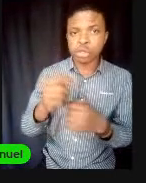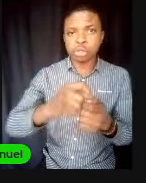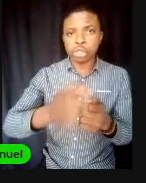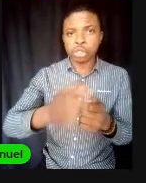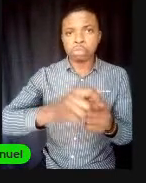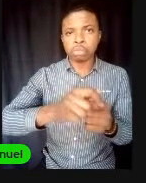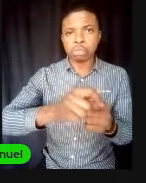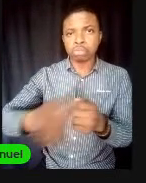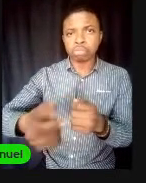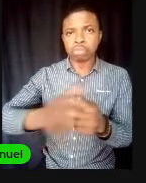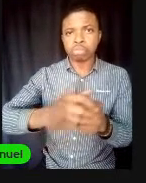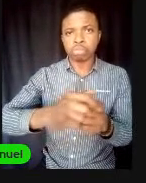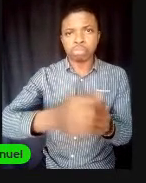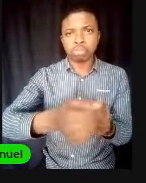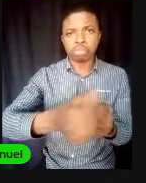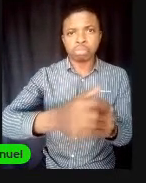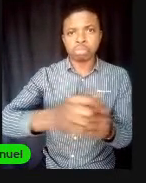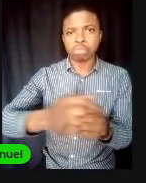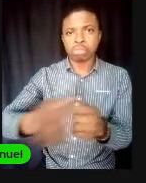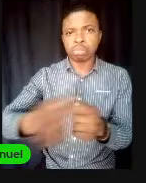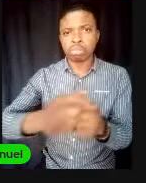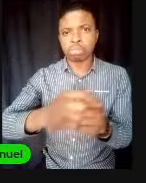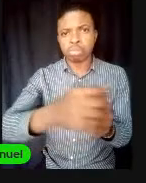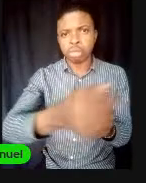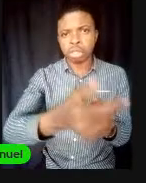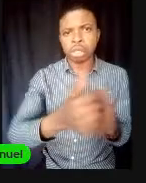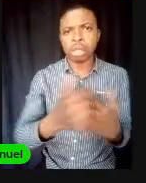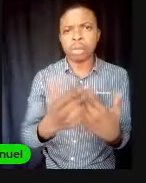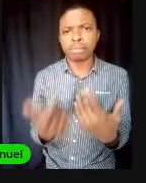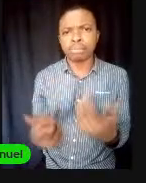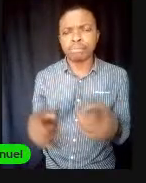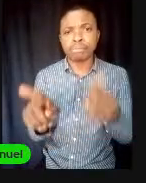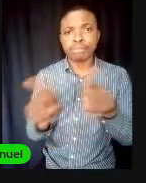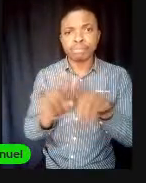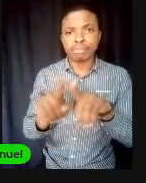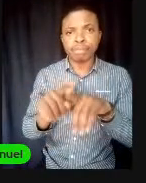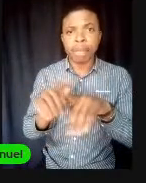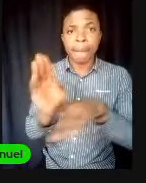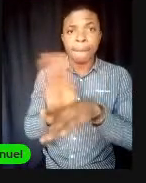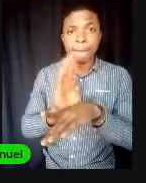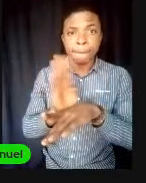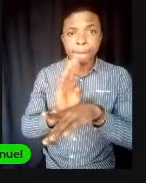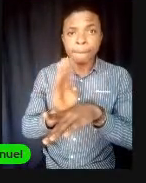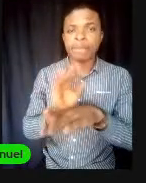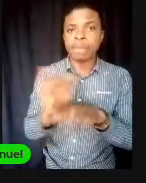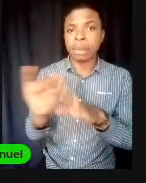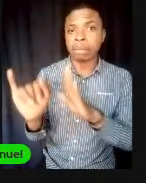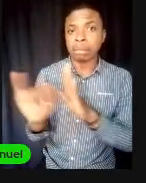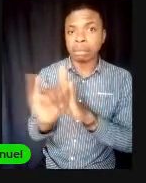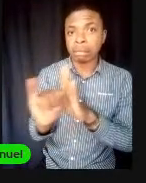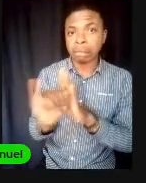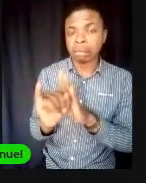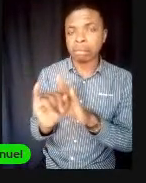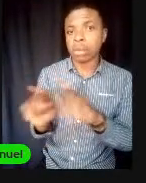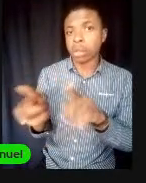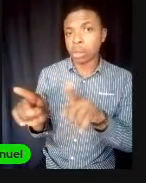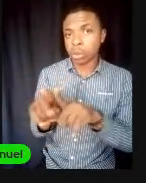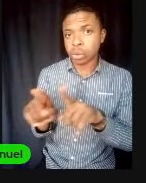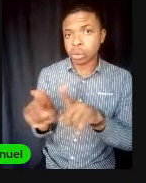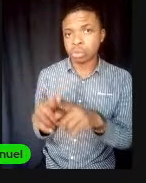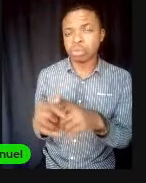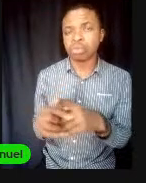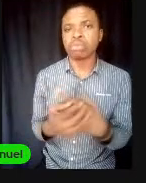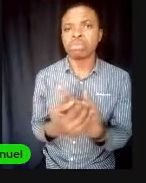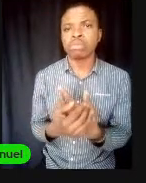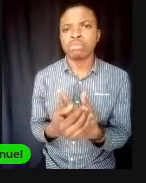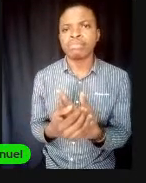a business card. Then a business card here is just a back cover. It's supposed to be front and back, but I just put one as a sample.